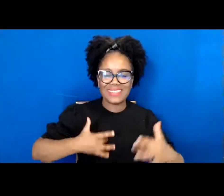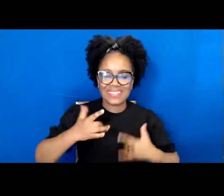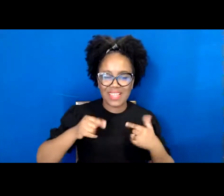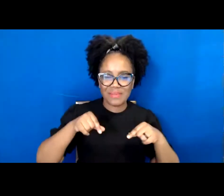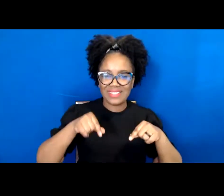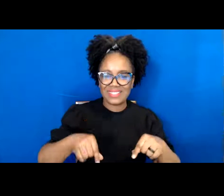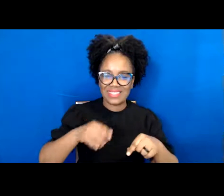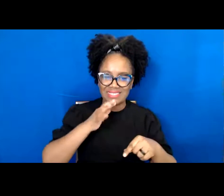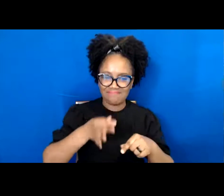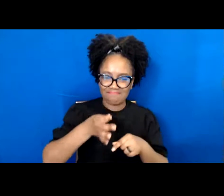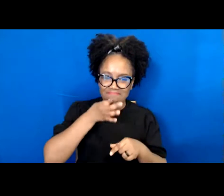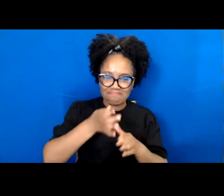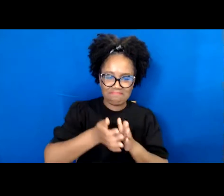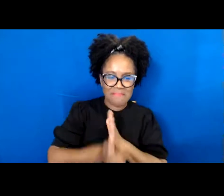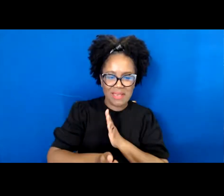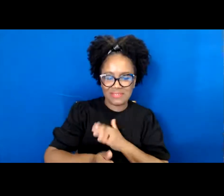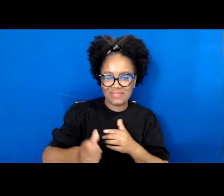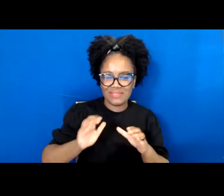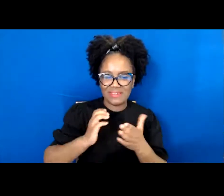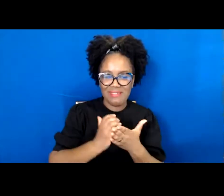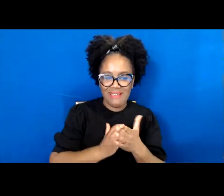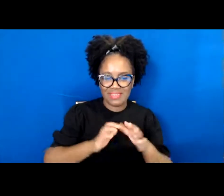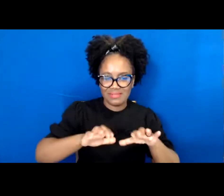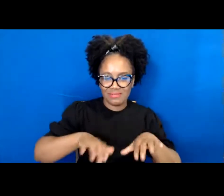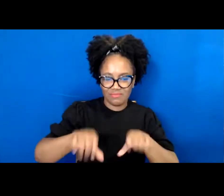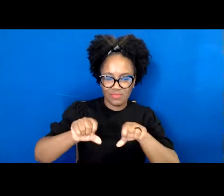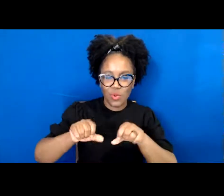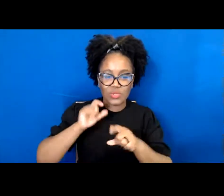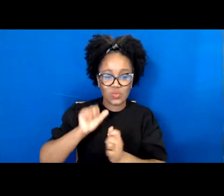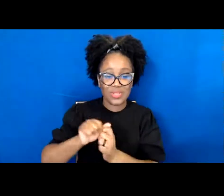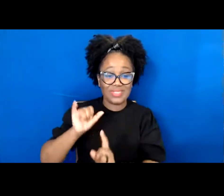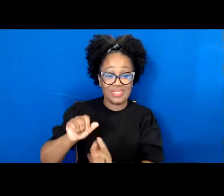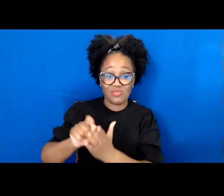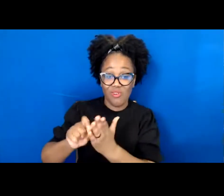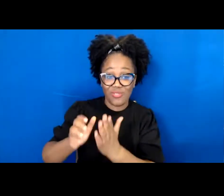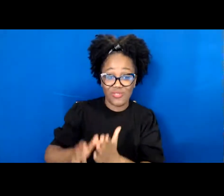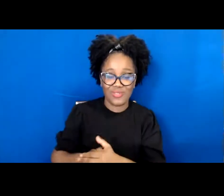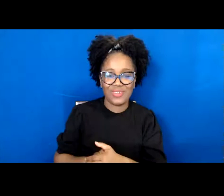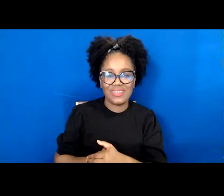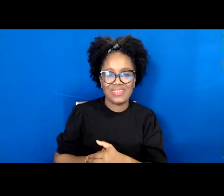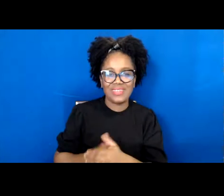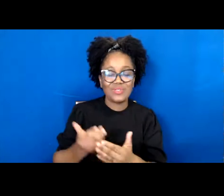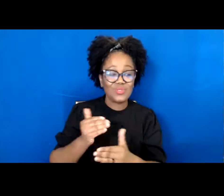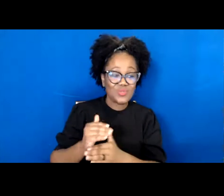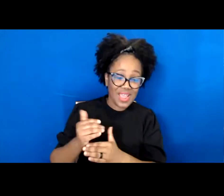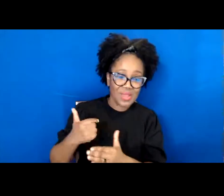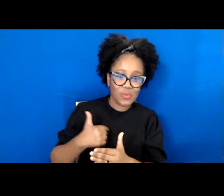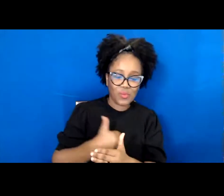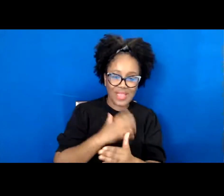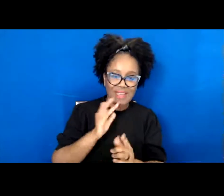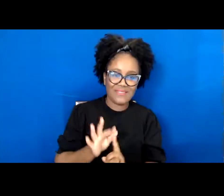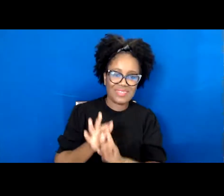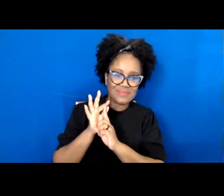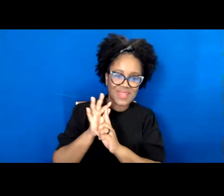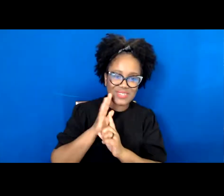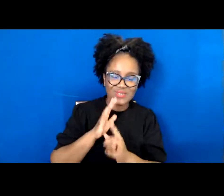this particular author. Tonight's session is a highly anticipated one. Since we've wanted to have Kiese